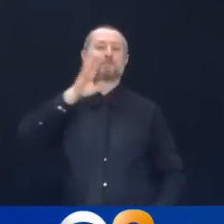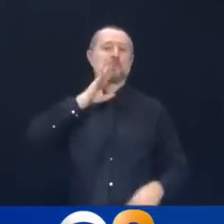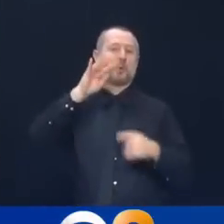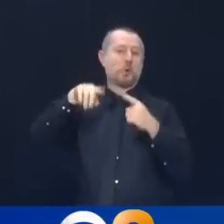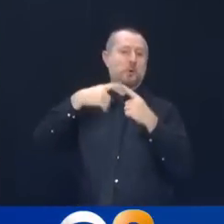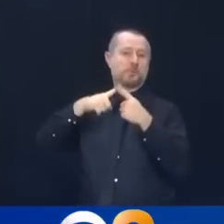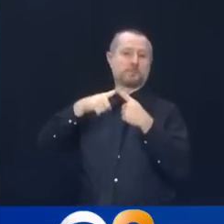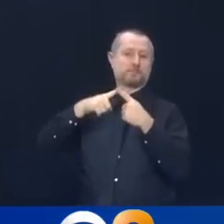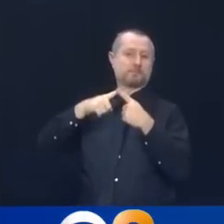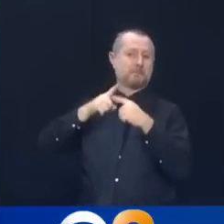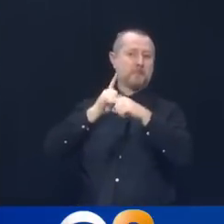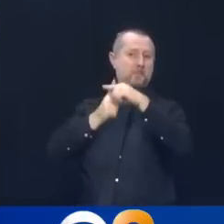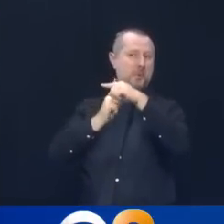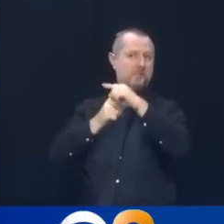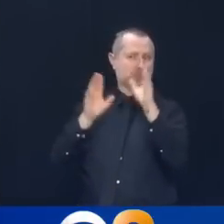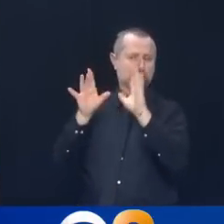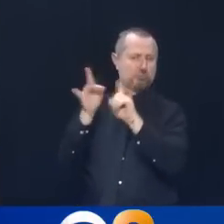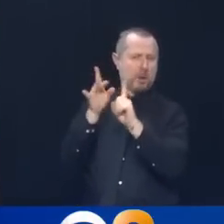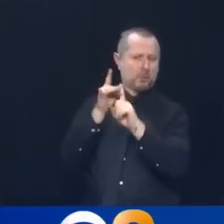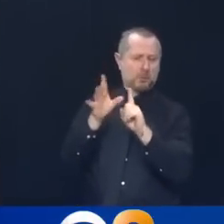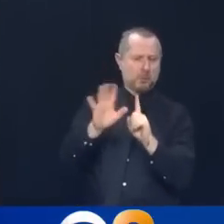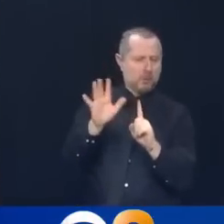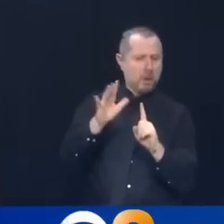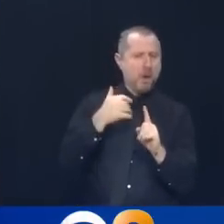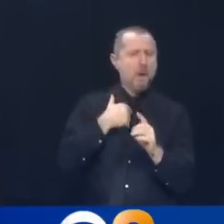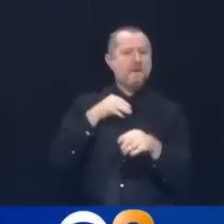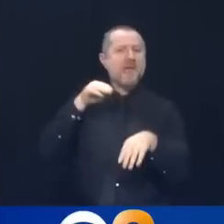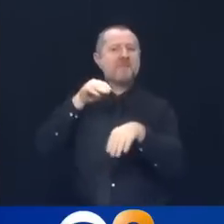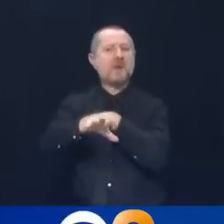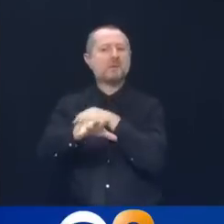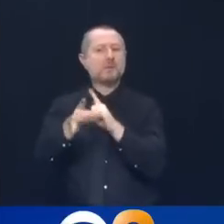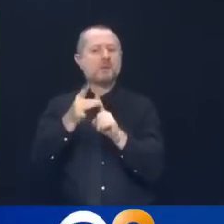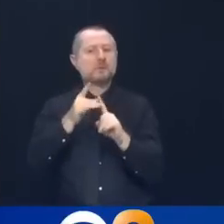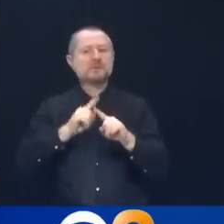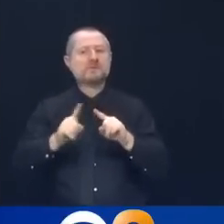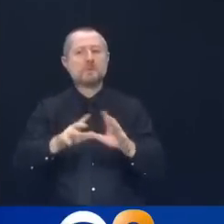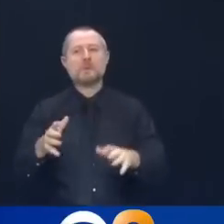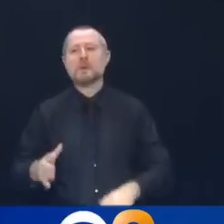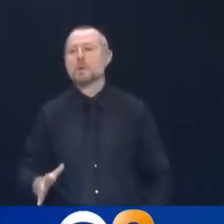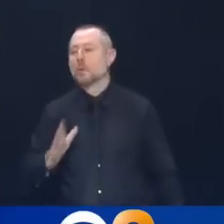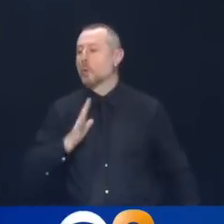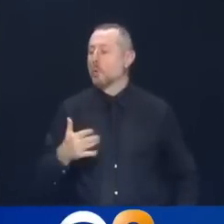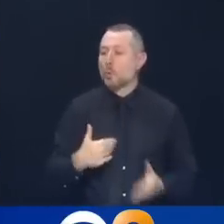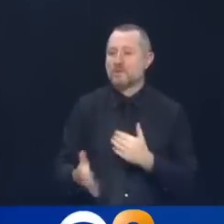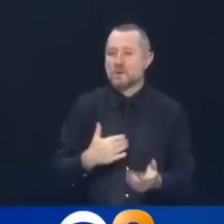the infection rate that's calculated by different groups. All right, anyway, so what's the question?